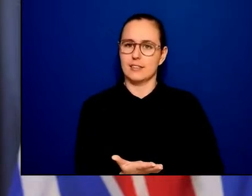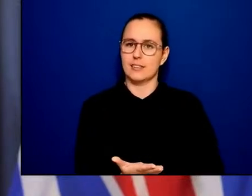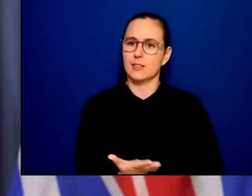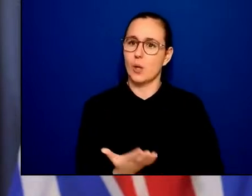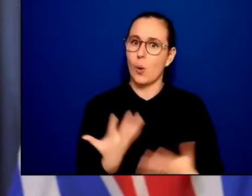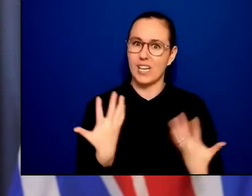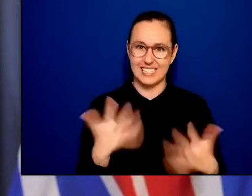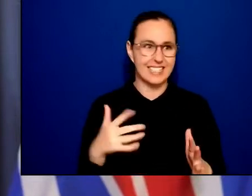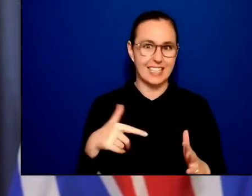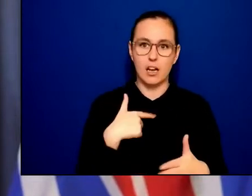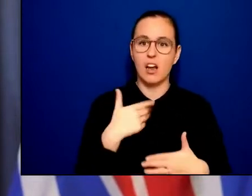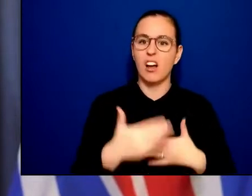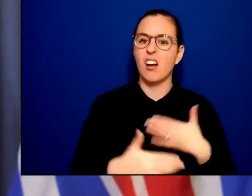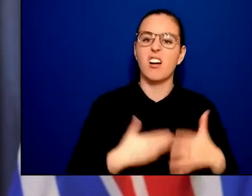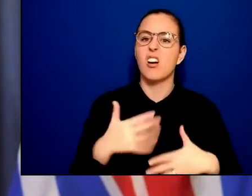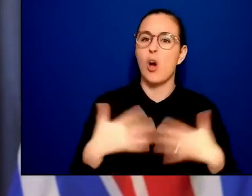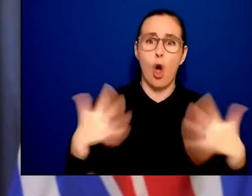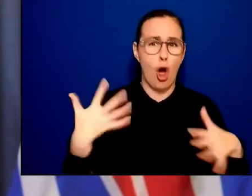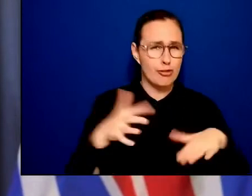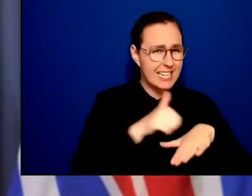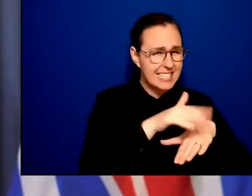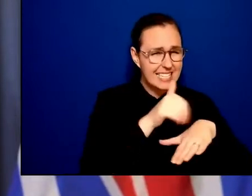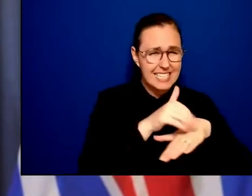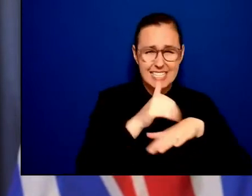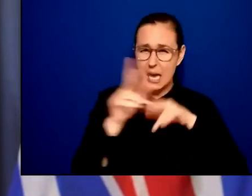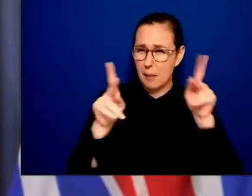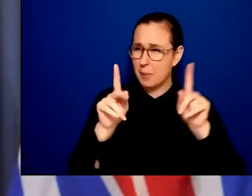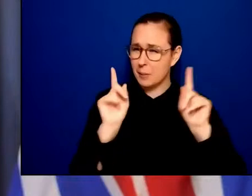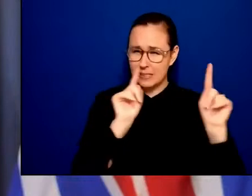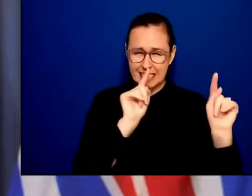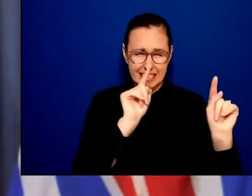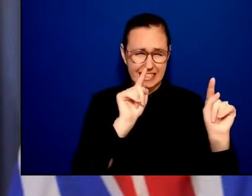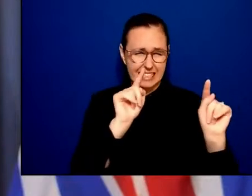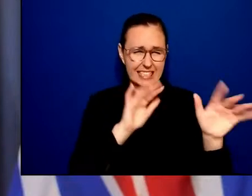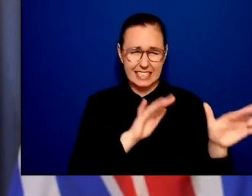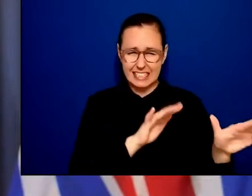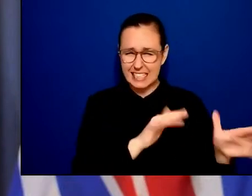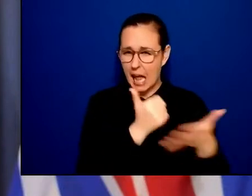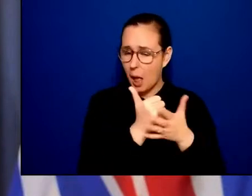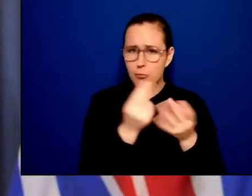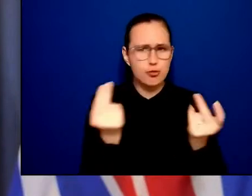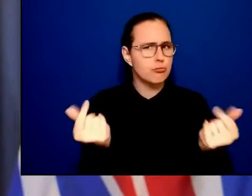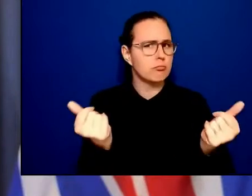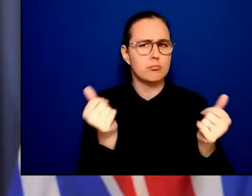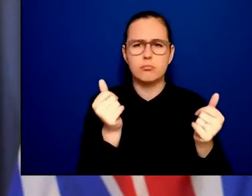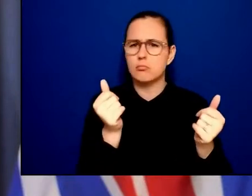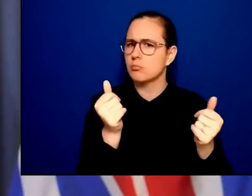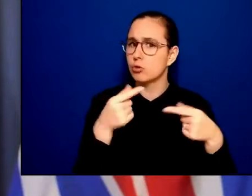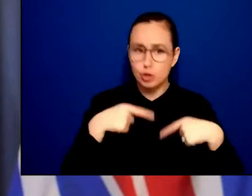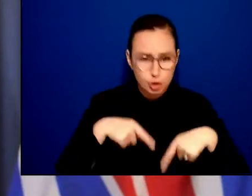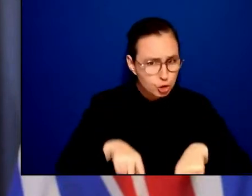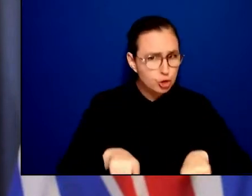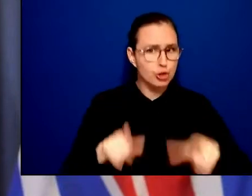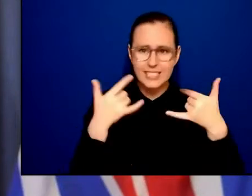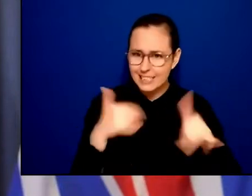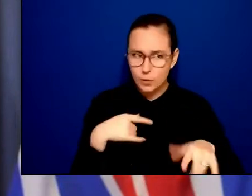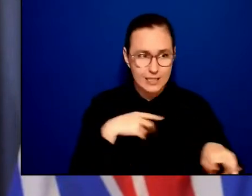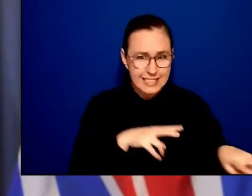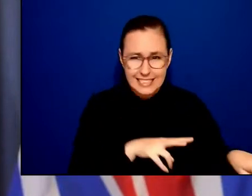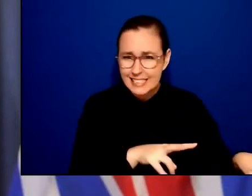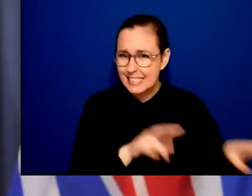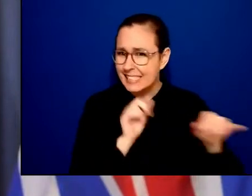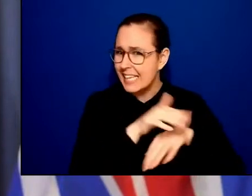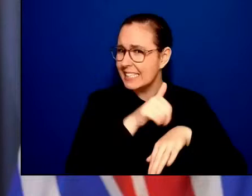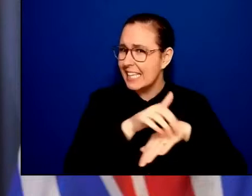out, both within the Ministry of Transportation and Highways and in communities right across the province that were going to be impacted. So there was a lot that